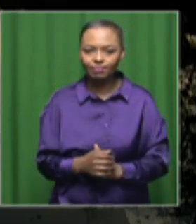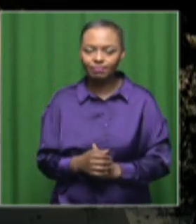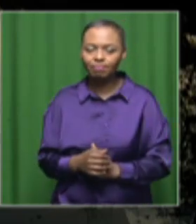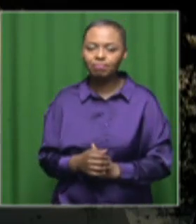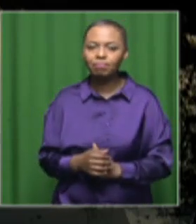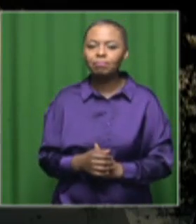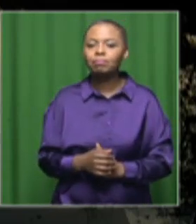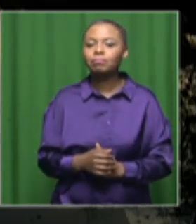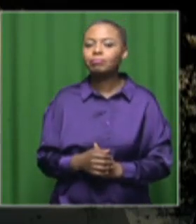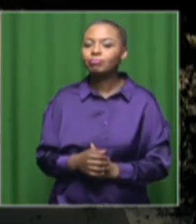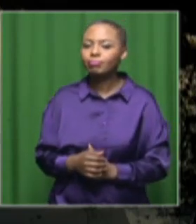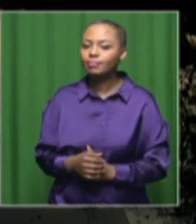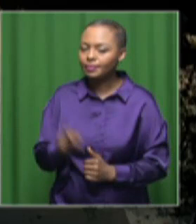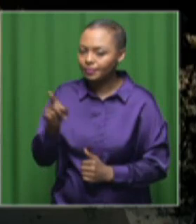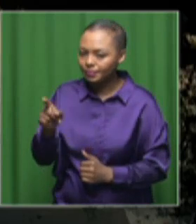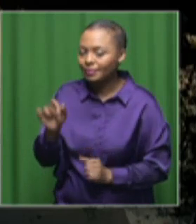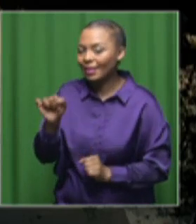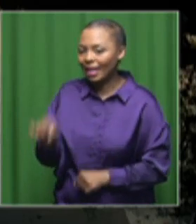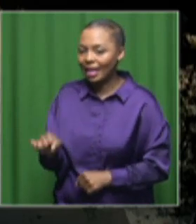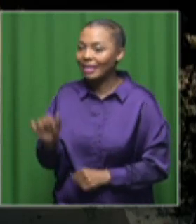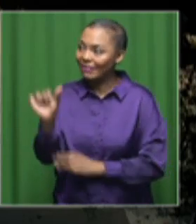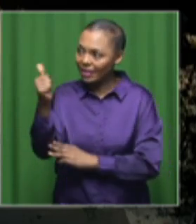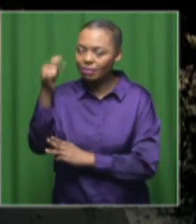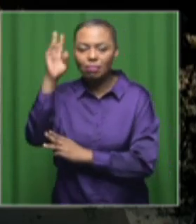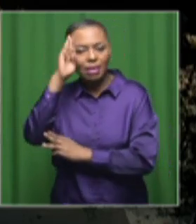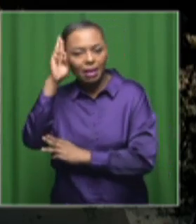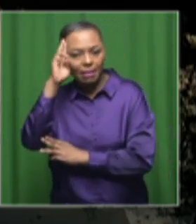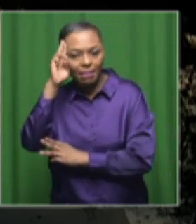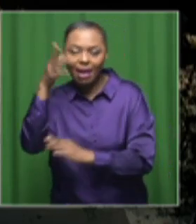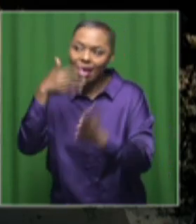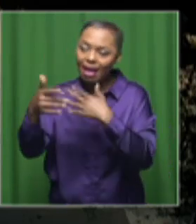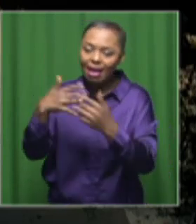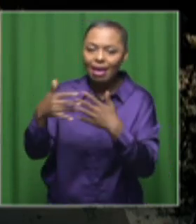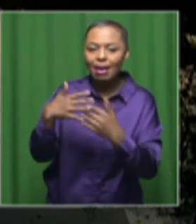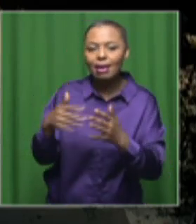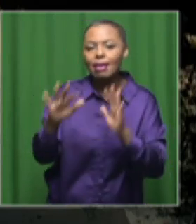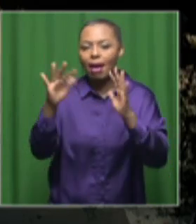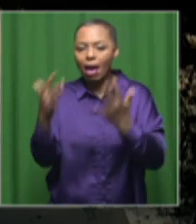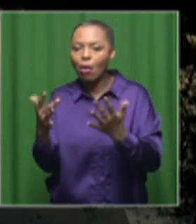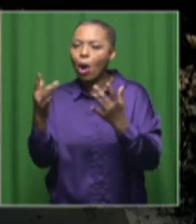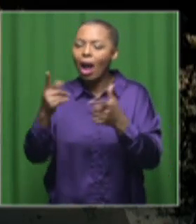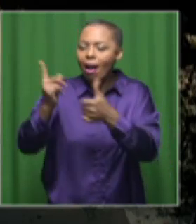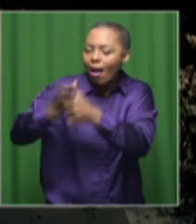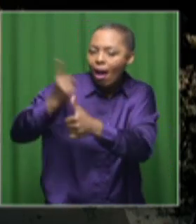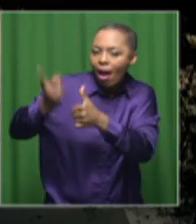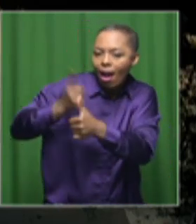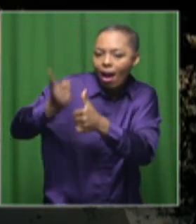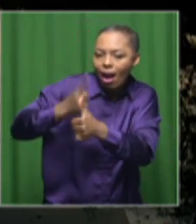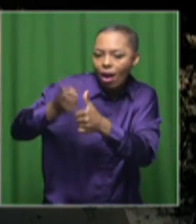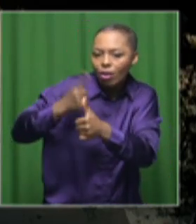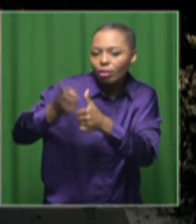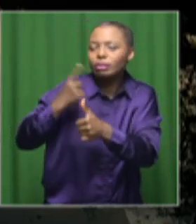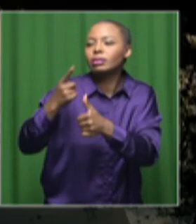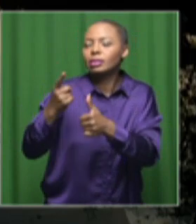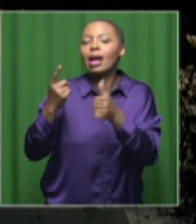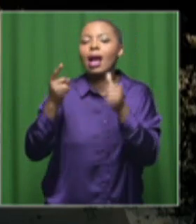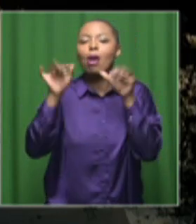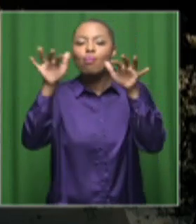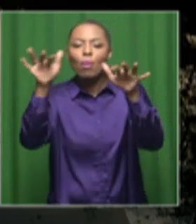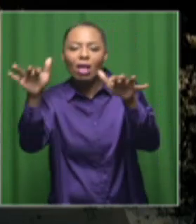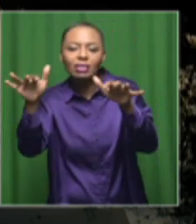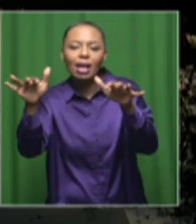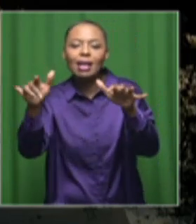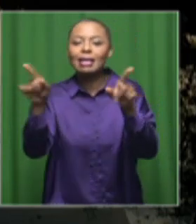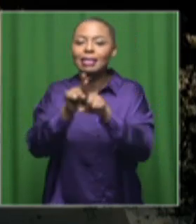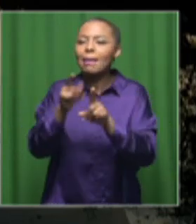Well, the first thing always to remember is pretty much any way of counting the population or serving the population will always have an error. So